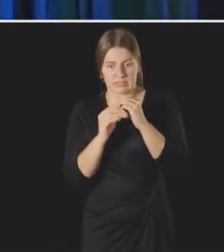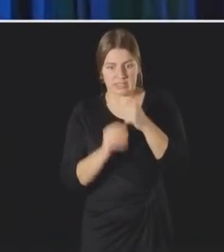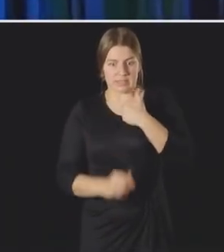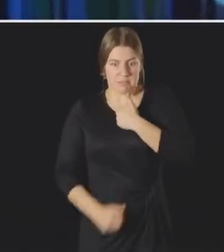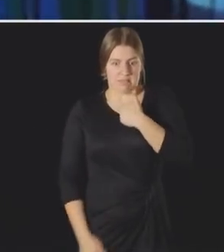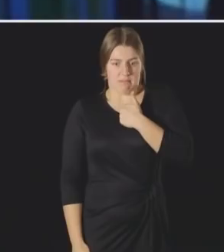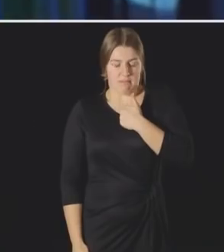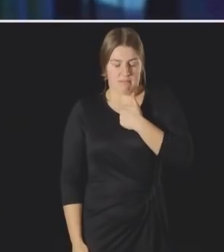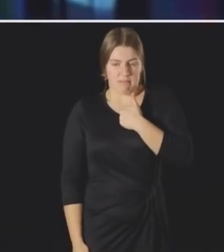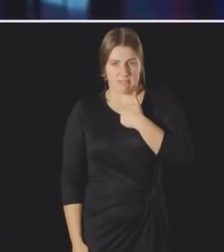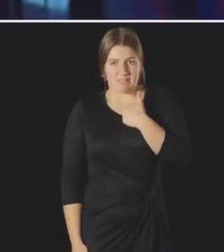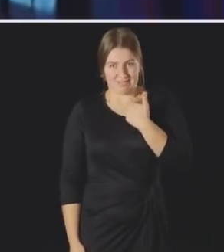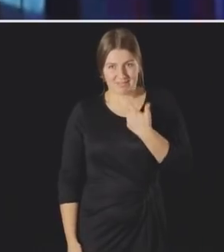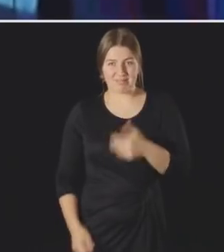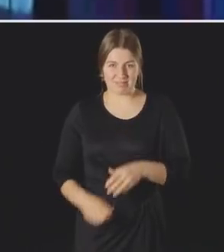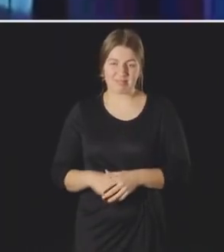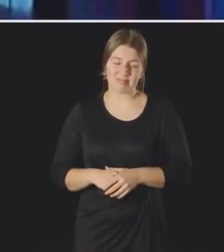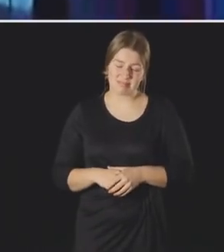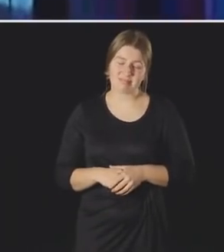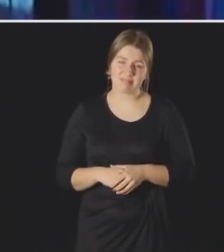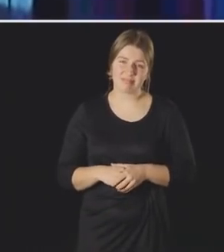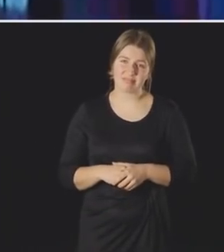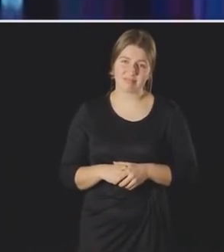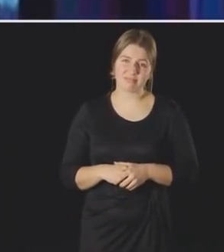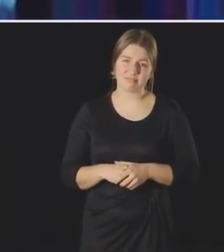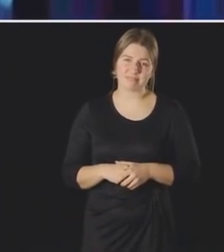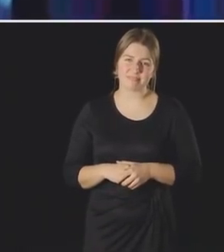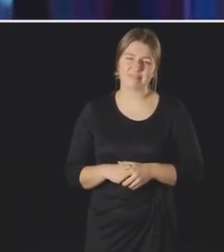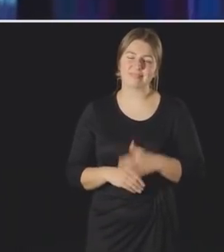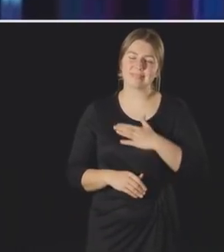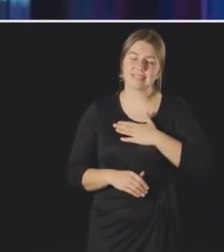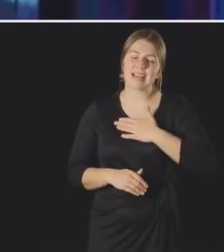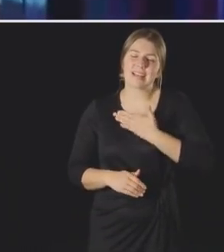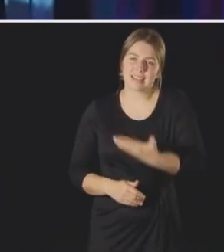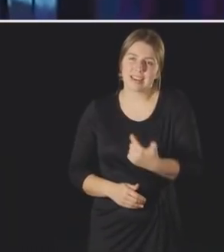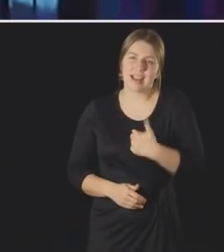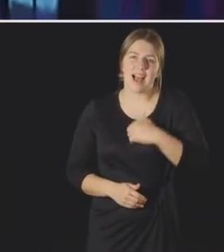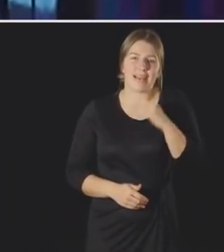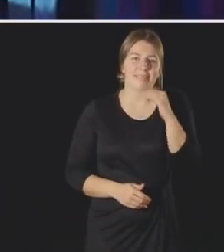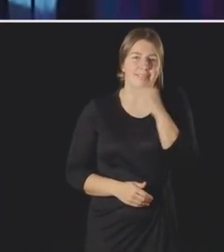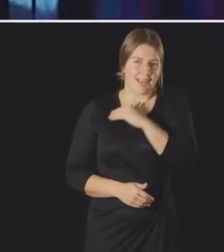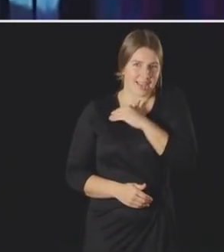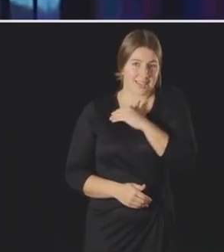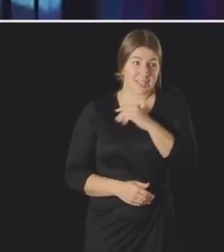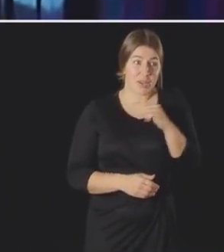I told a fib earlier. I don't own a smart fridge, and I hope that I'm never forced to.